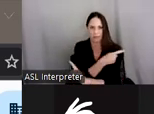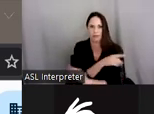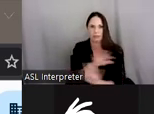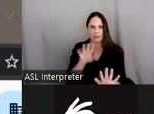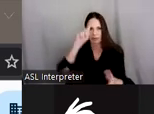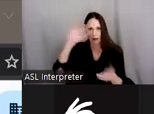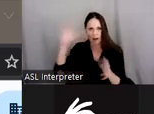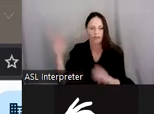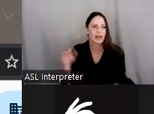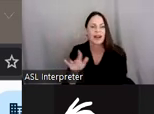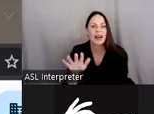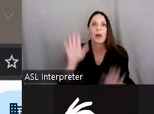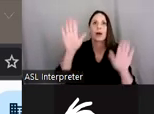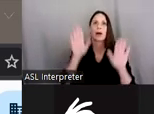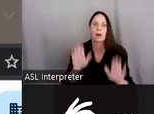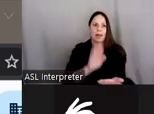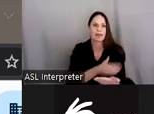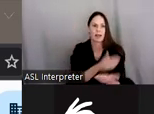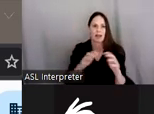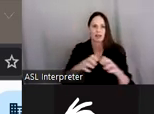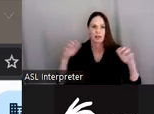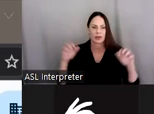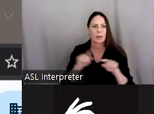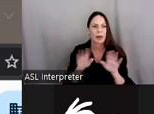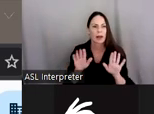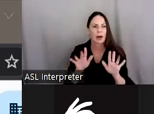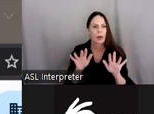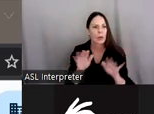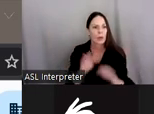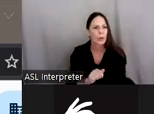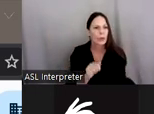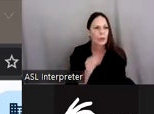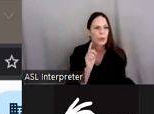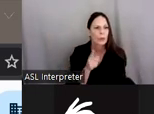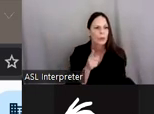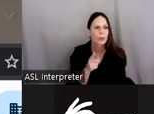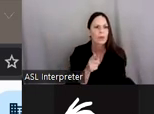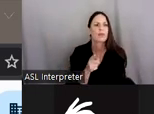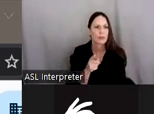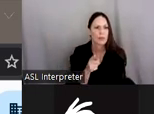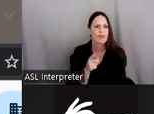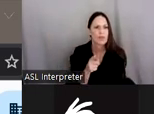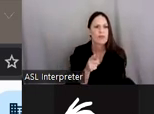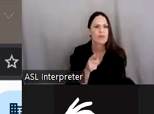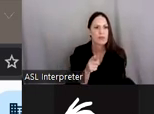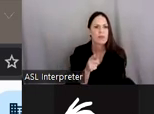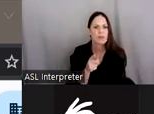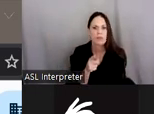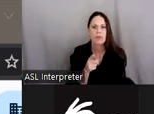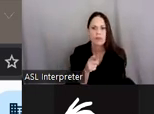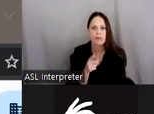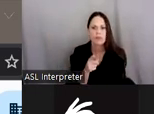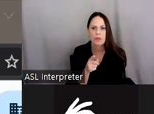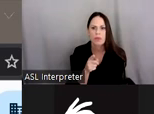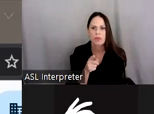Amazing concert. There was, there we go. There was the Take it off.